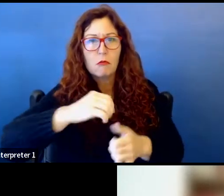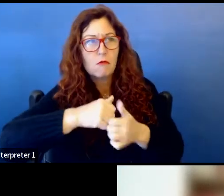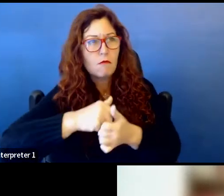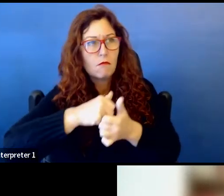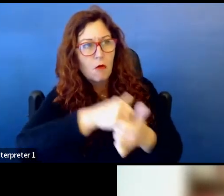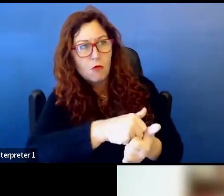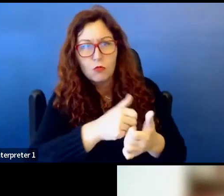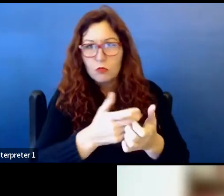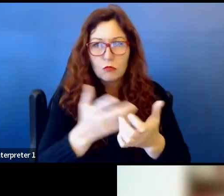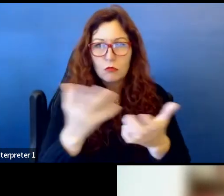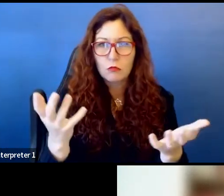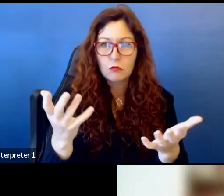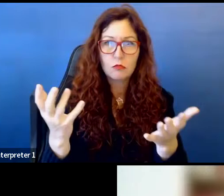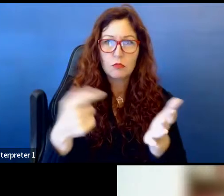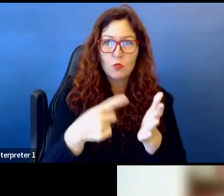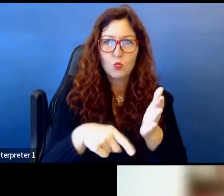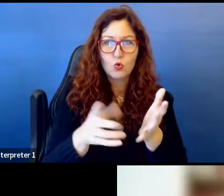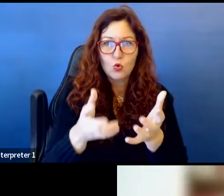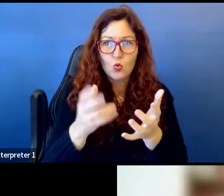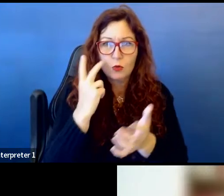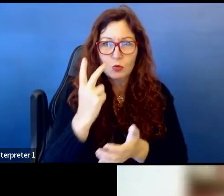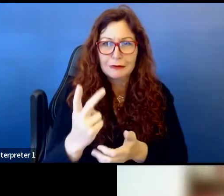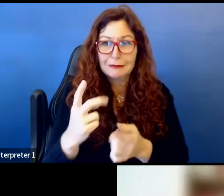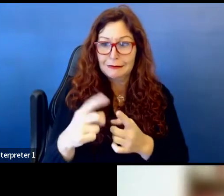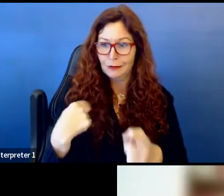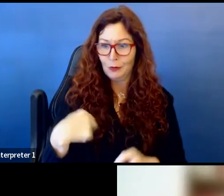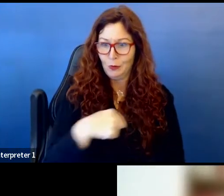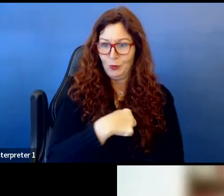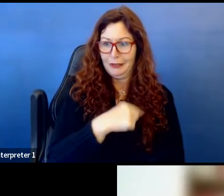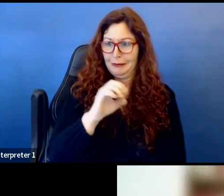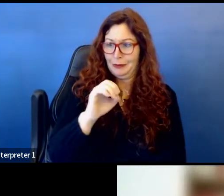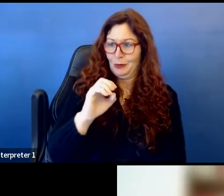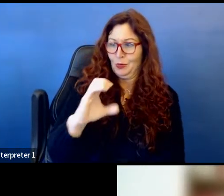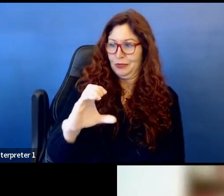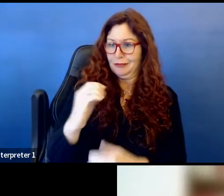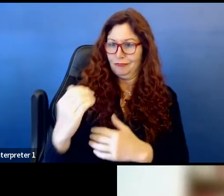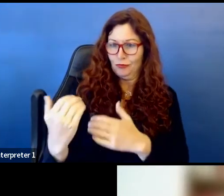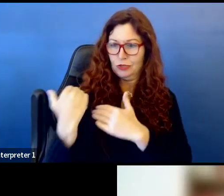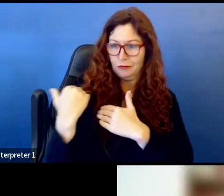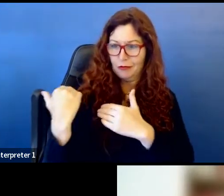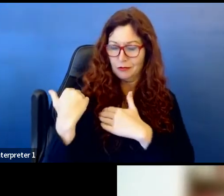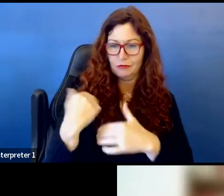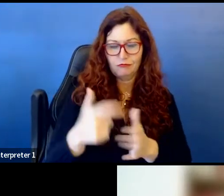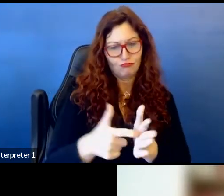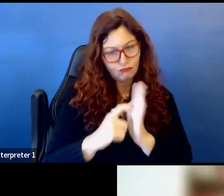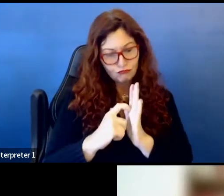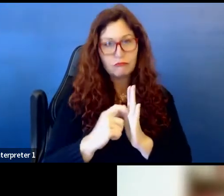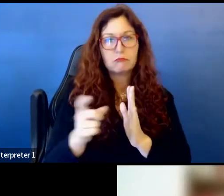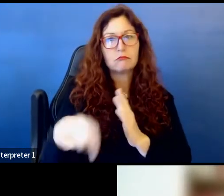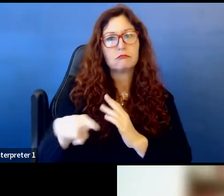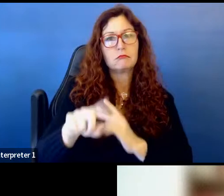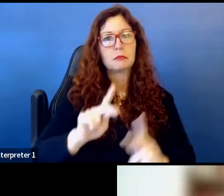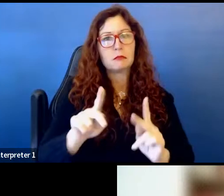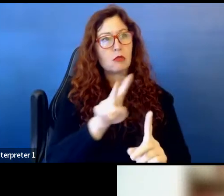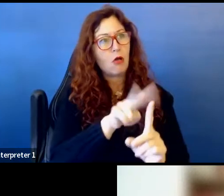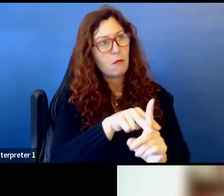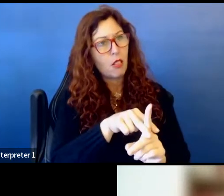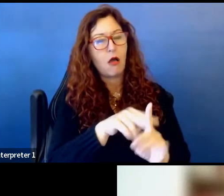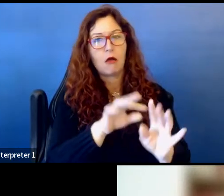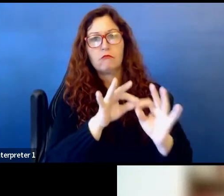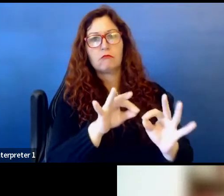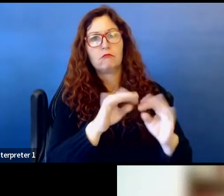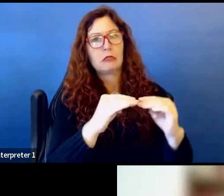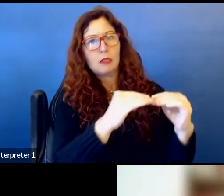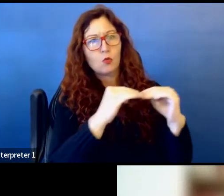the federal agency responsible for ensuring applicants are provided with equal opportunity to ensure that finding out about opportunities in